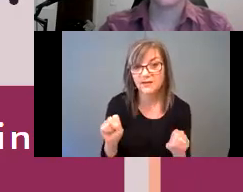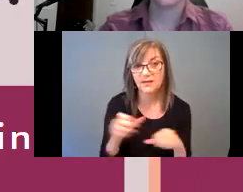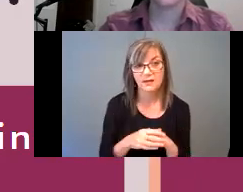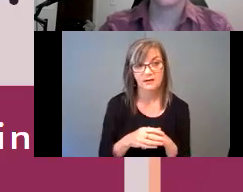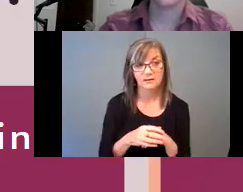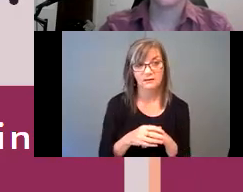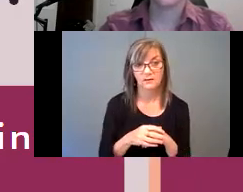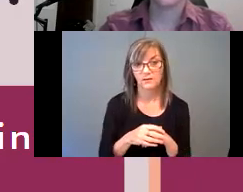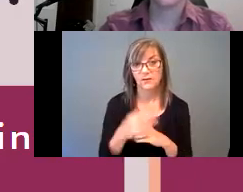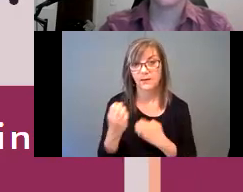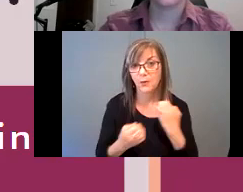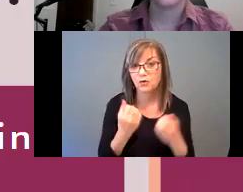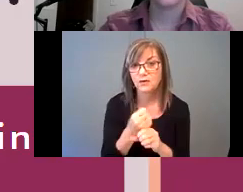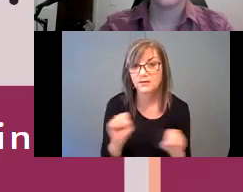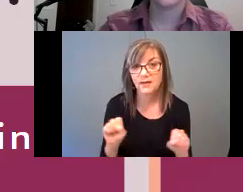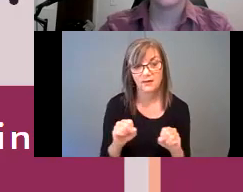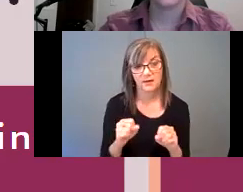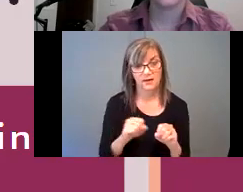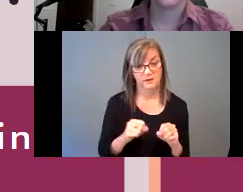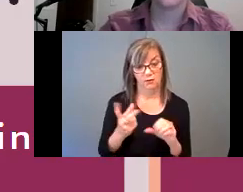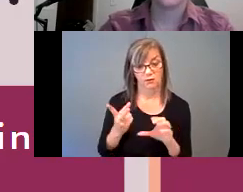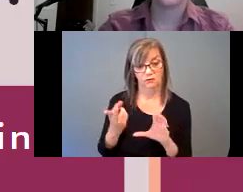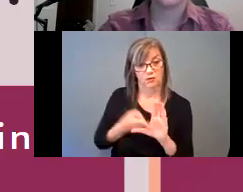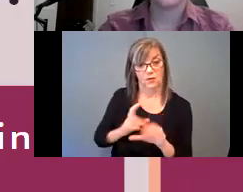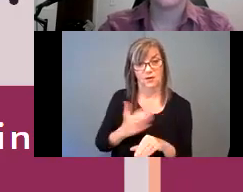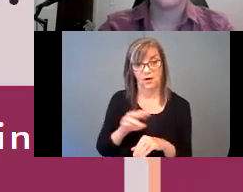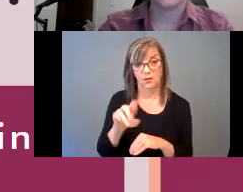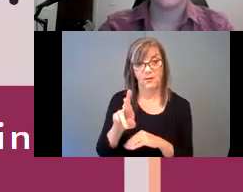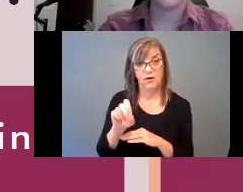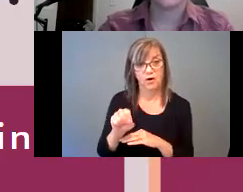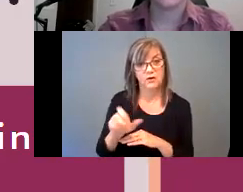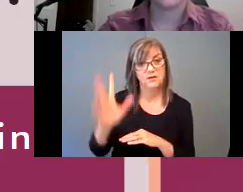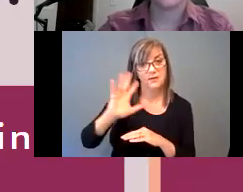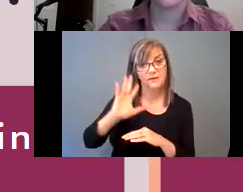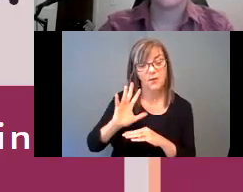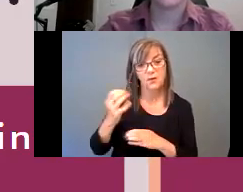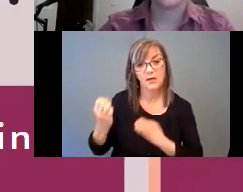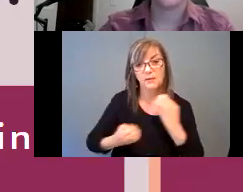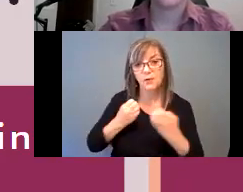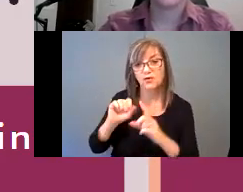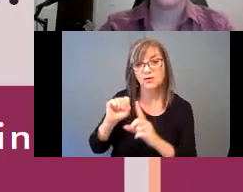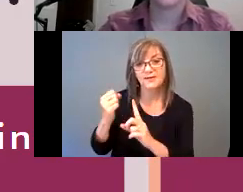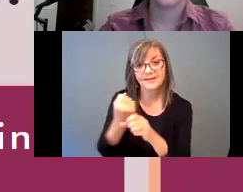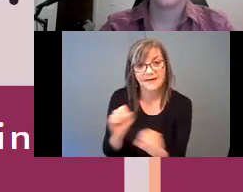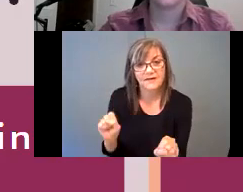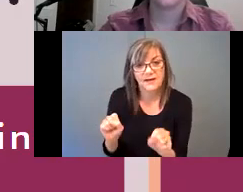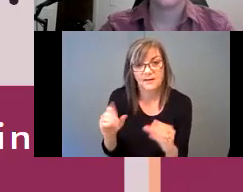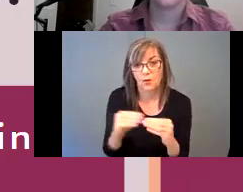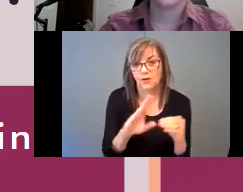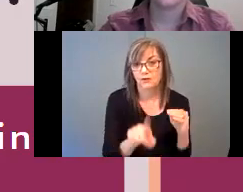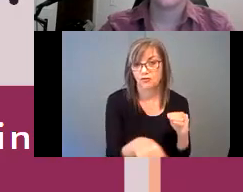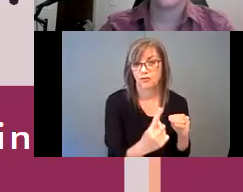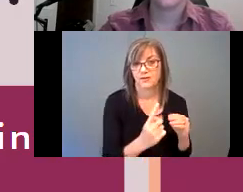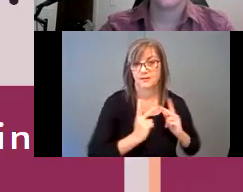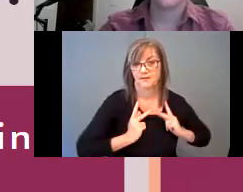about safety, you would have heard us talk a lot about how it really goes beyond physical safety. And so these are different ways